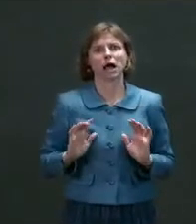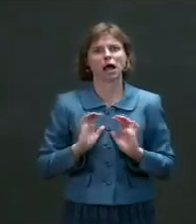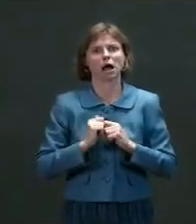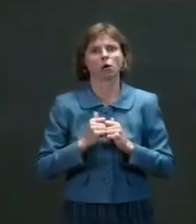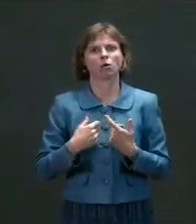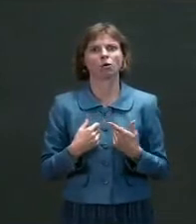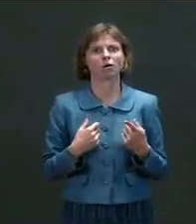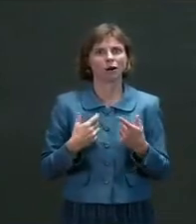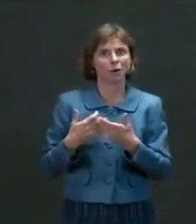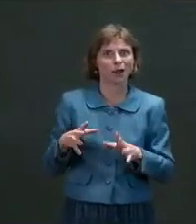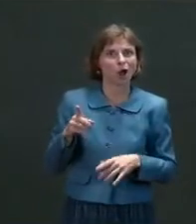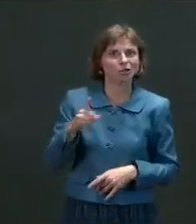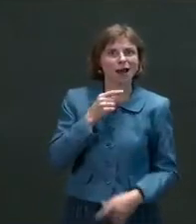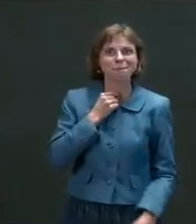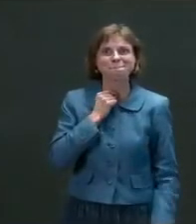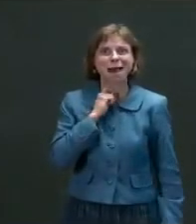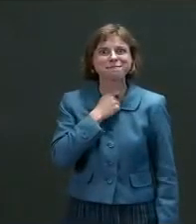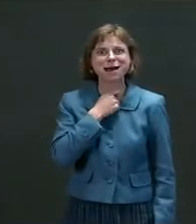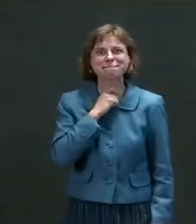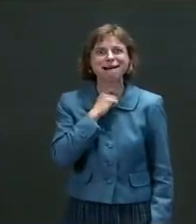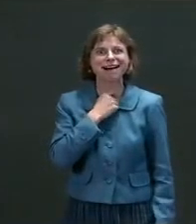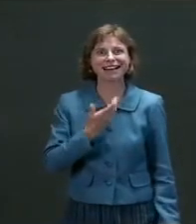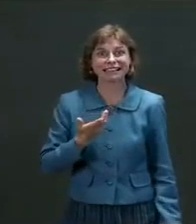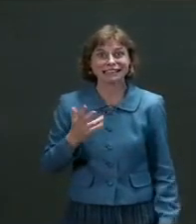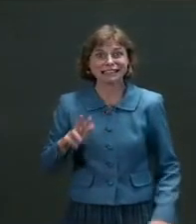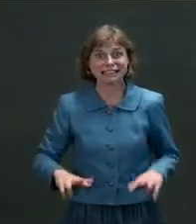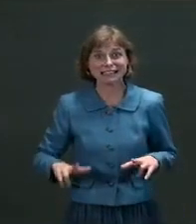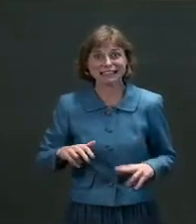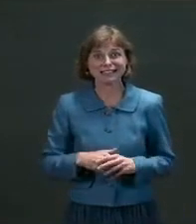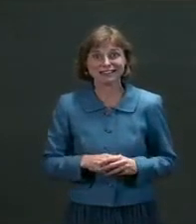We lost you, Doc. Uh-oh, you're muted.